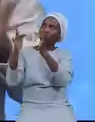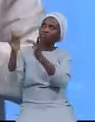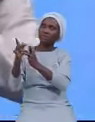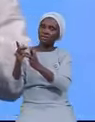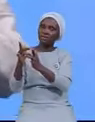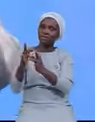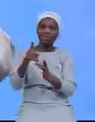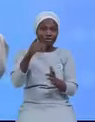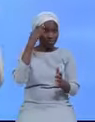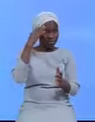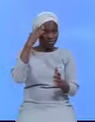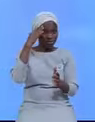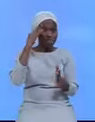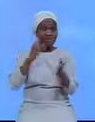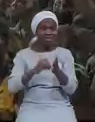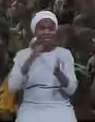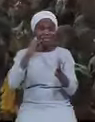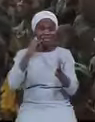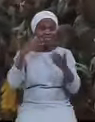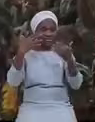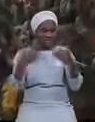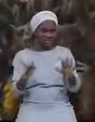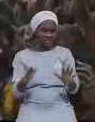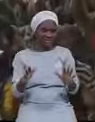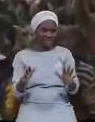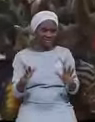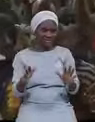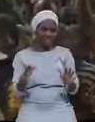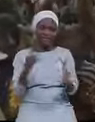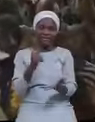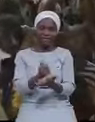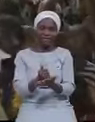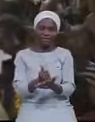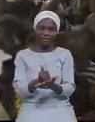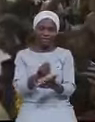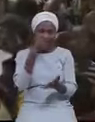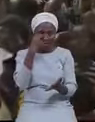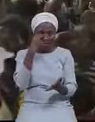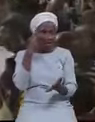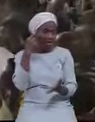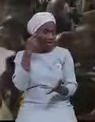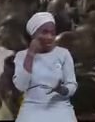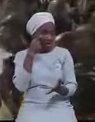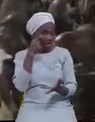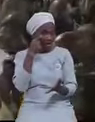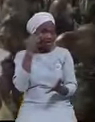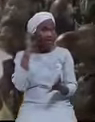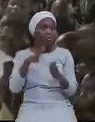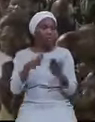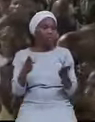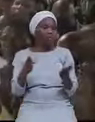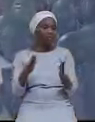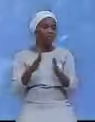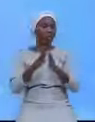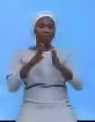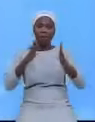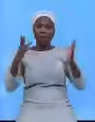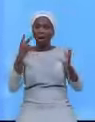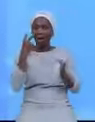know it is finished. Blind eyes will open wide and